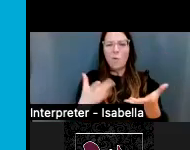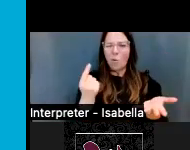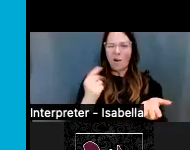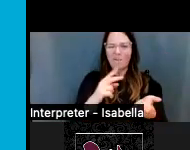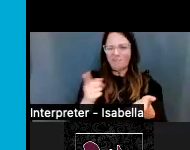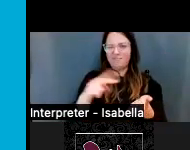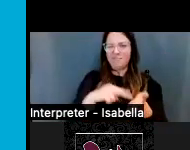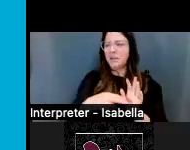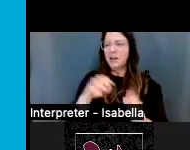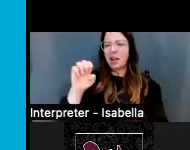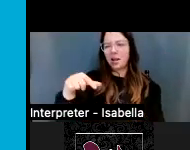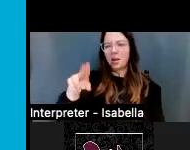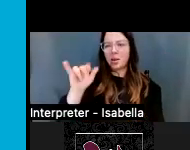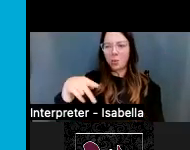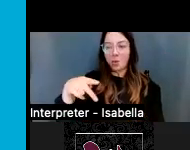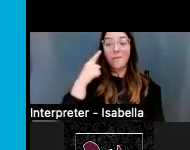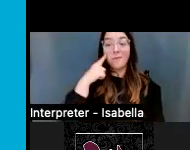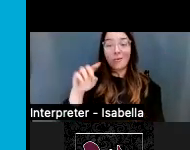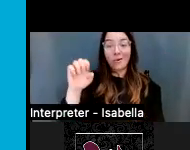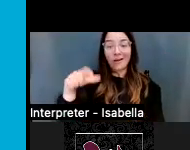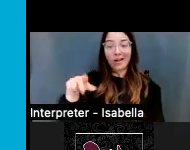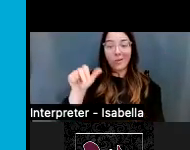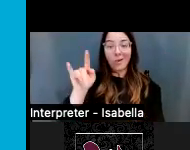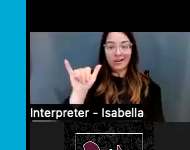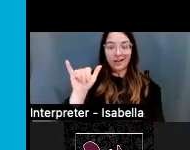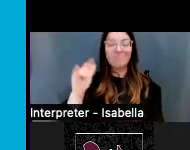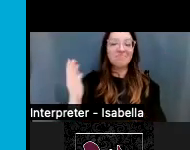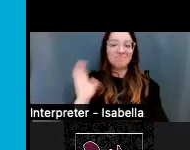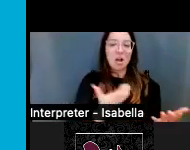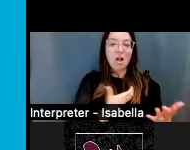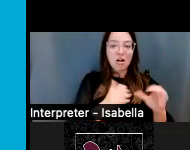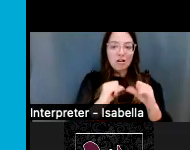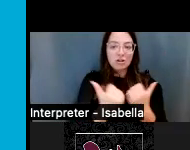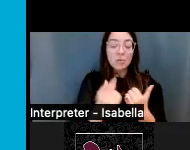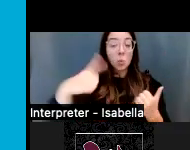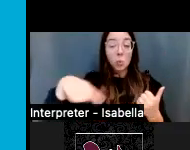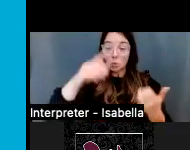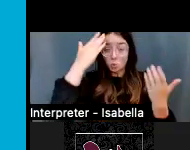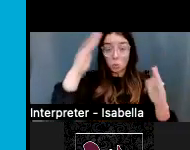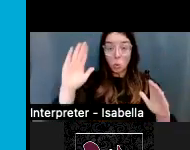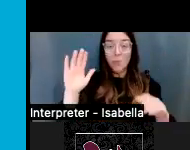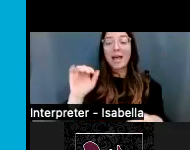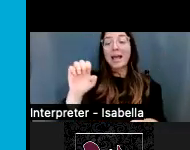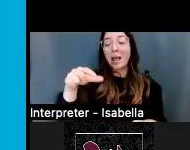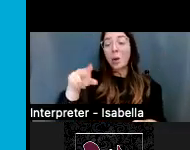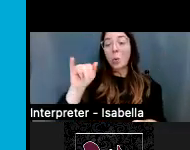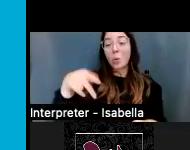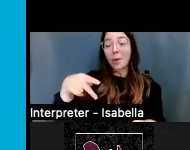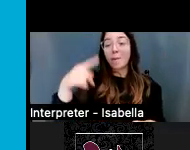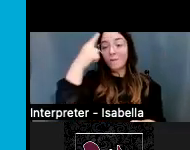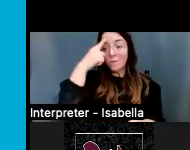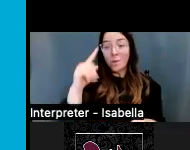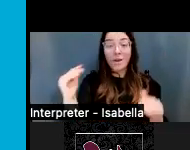with our agency, but for those of you that aren't, Equip for Equality is what's called the Protection and Advocacy